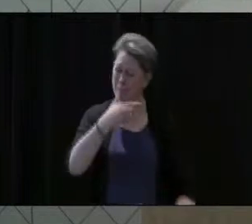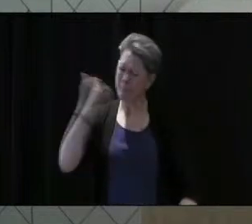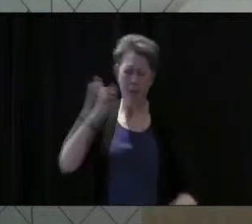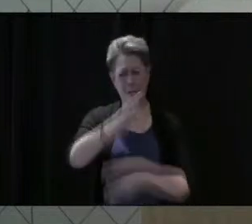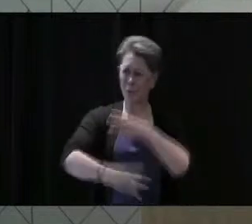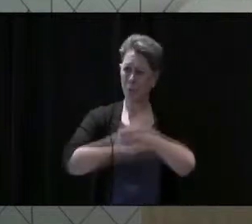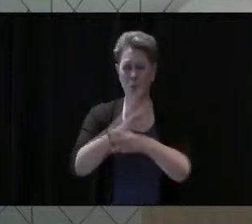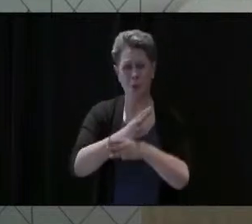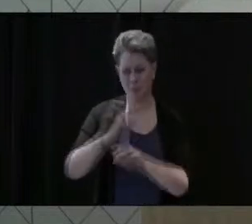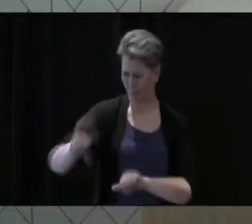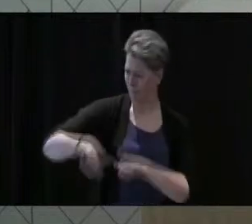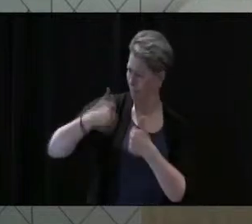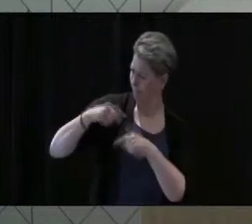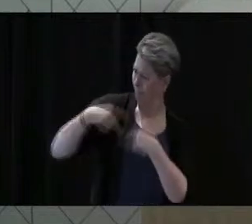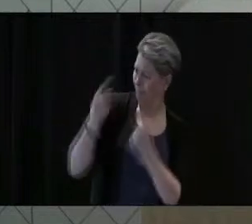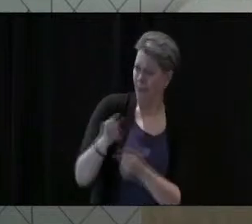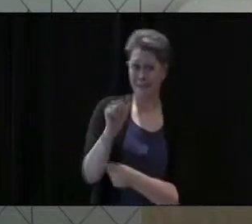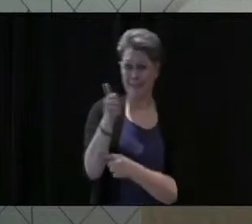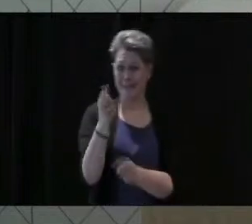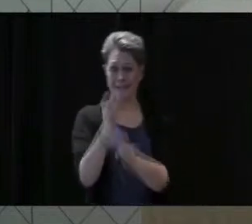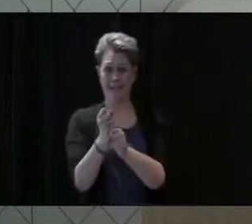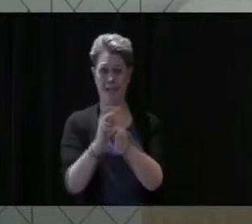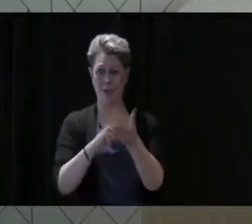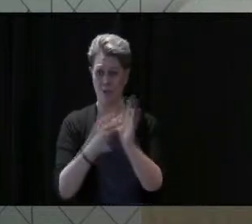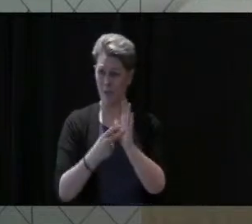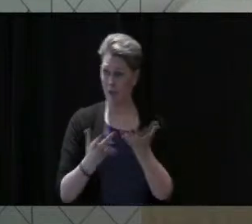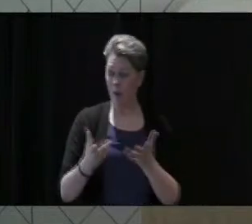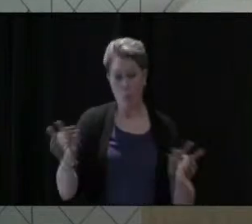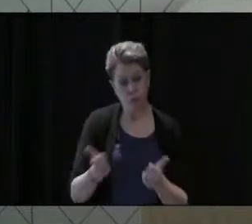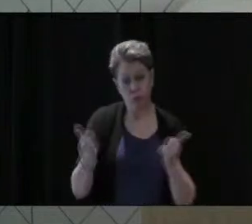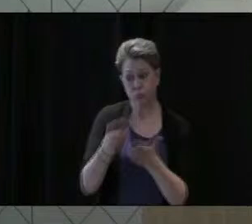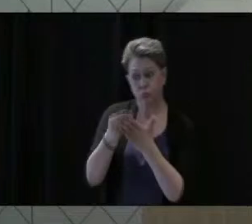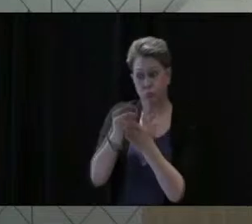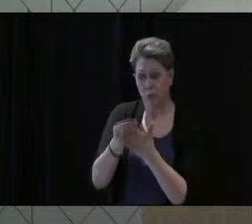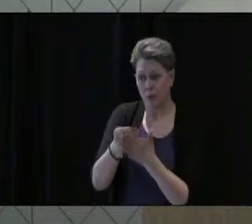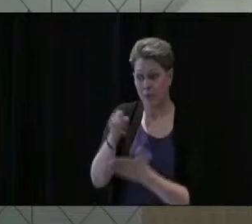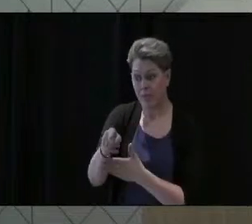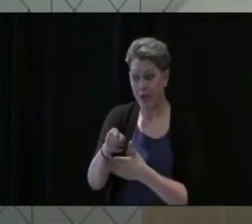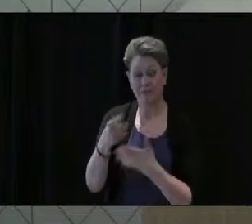past 10 years have proven that more money is not the answer.